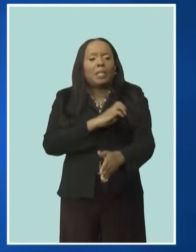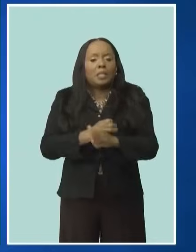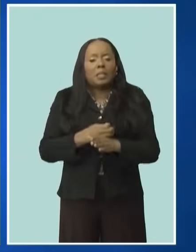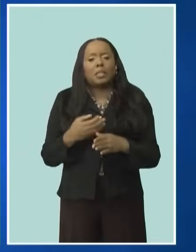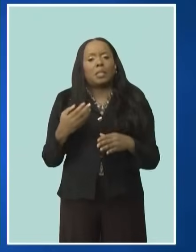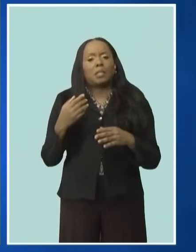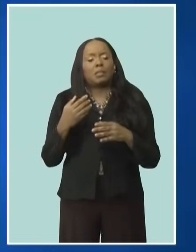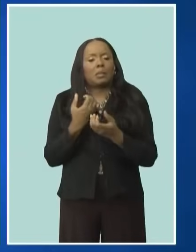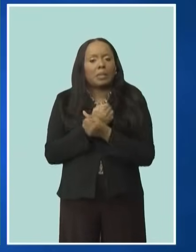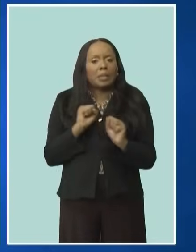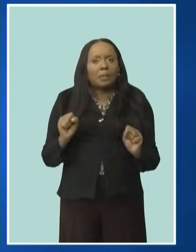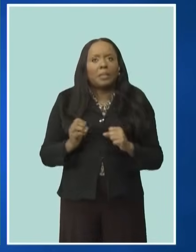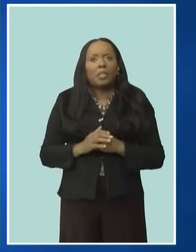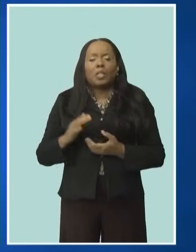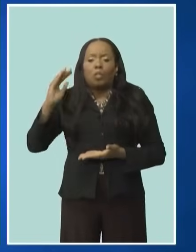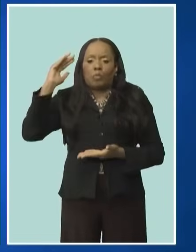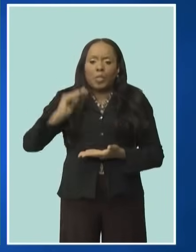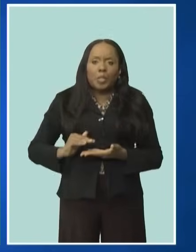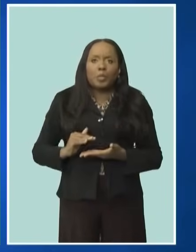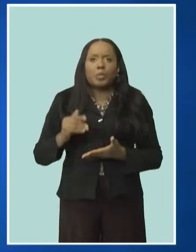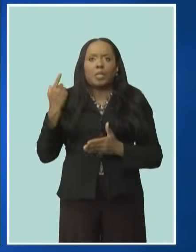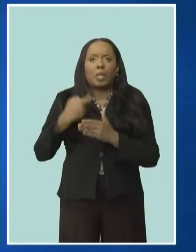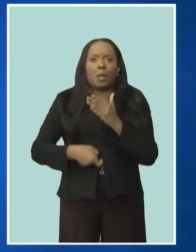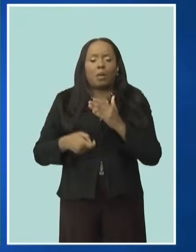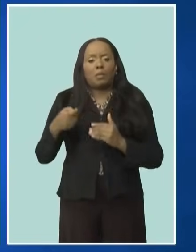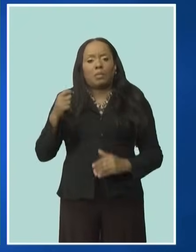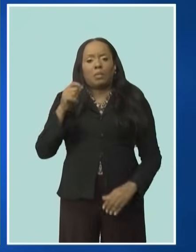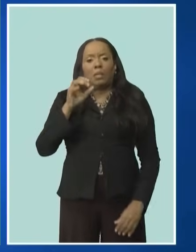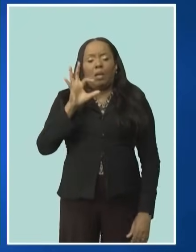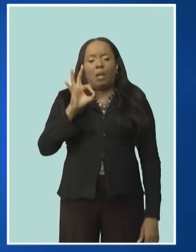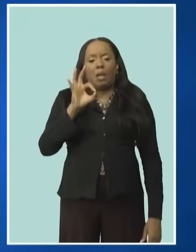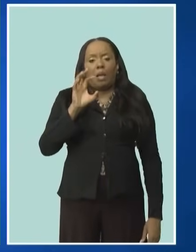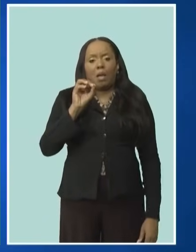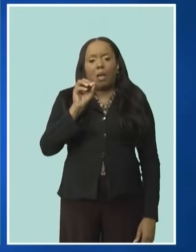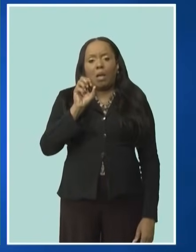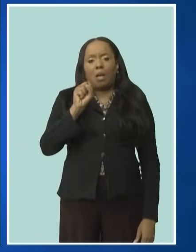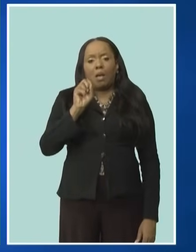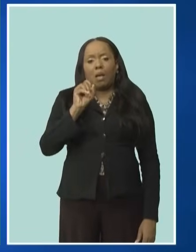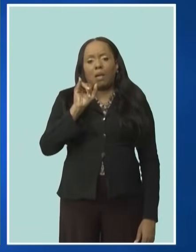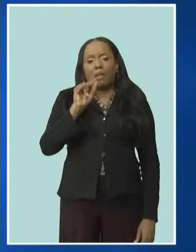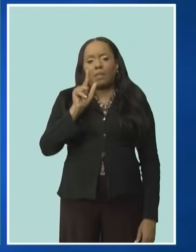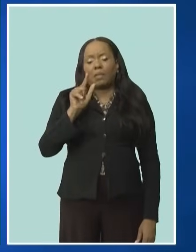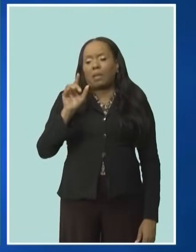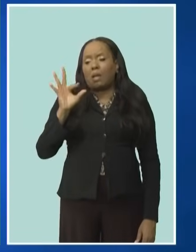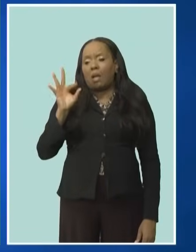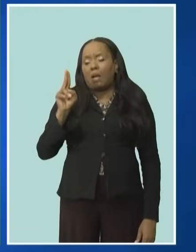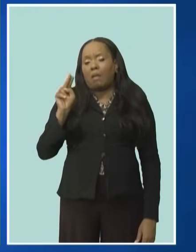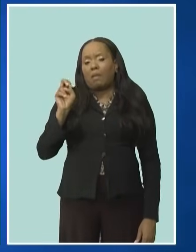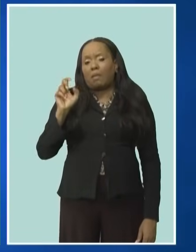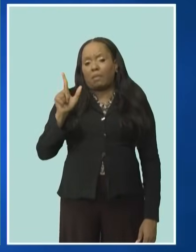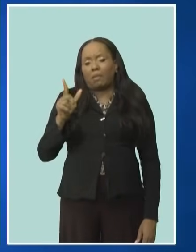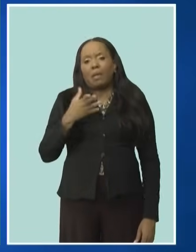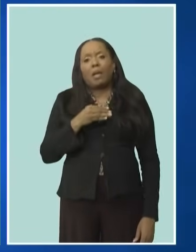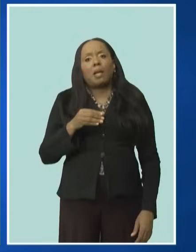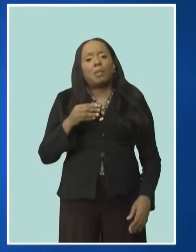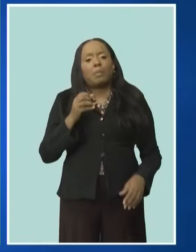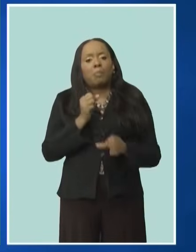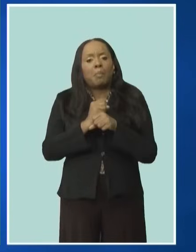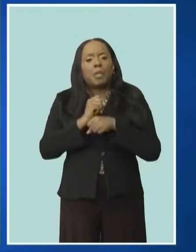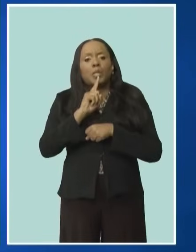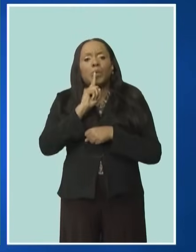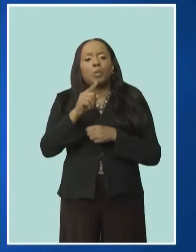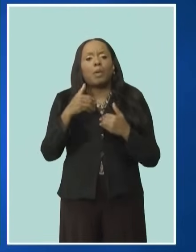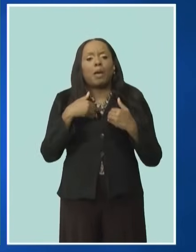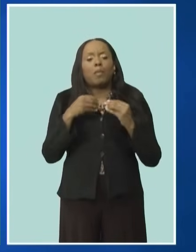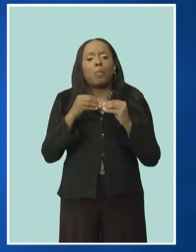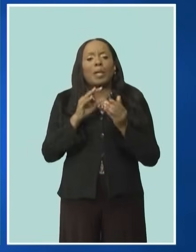fossil fuels, imported fossil fuels, and expand the use of clean energy technologies. And our